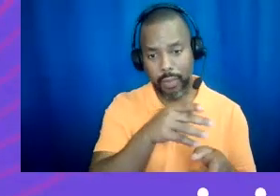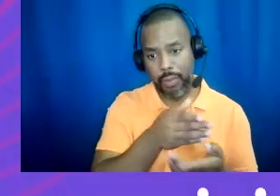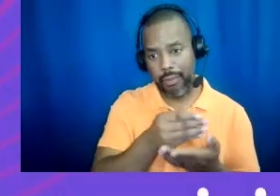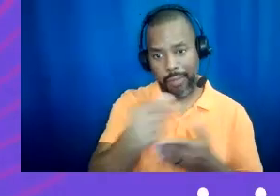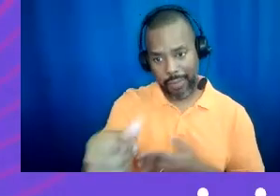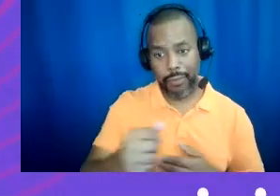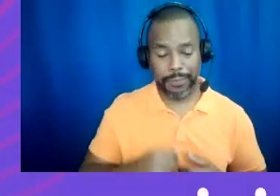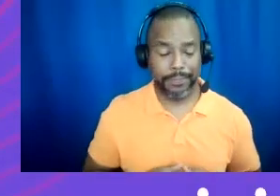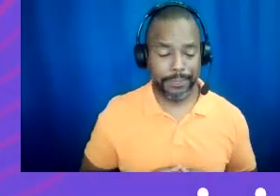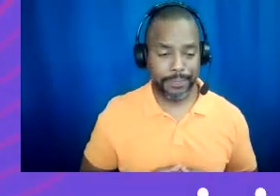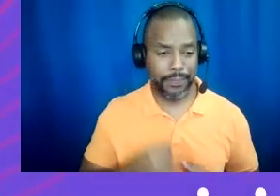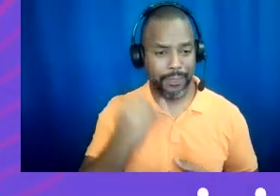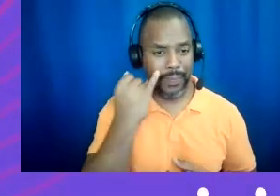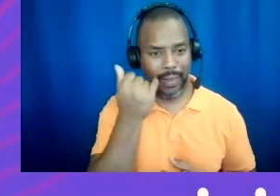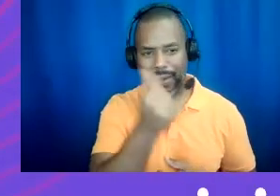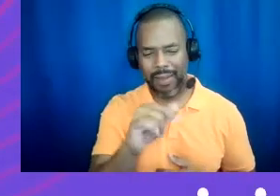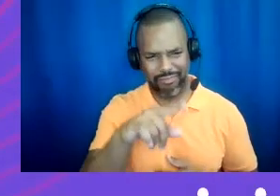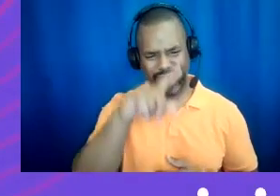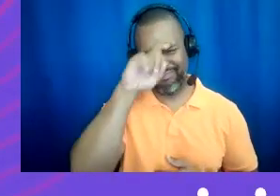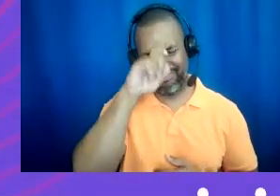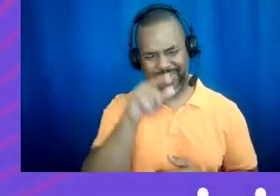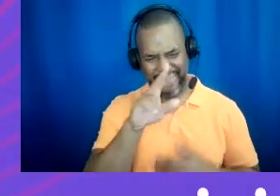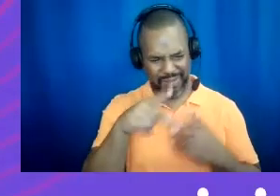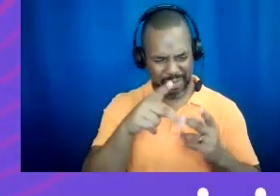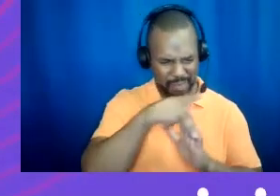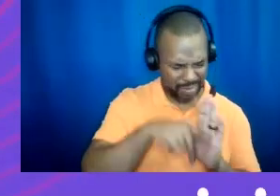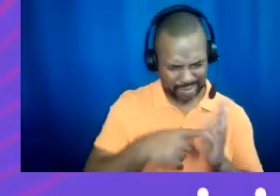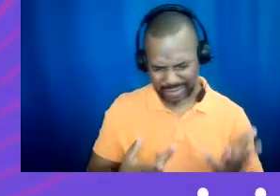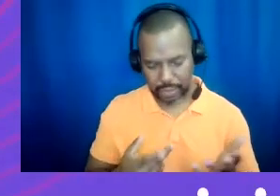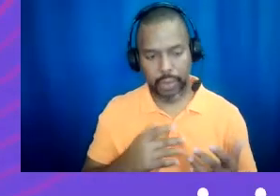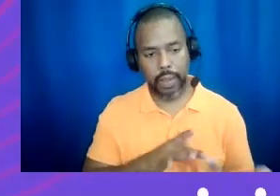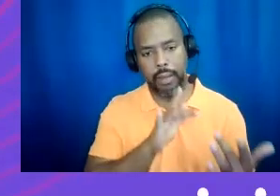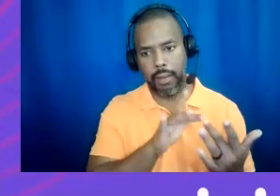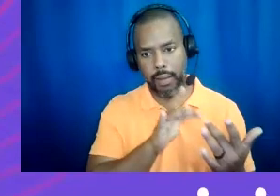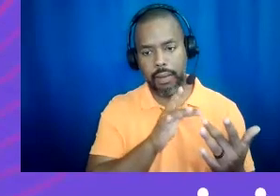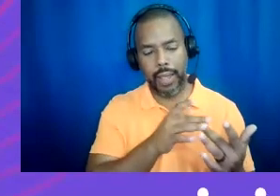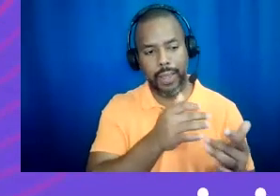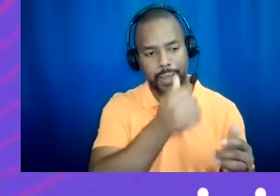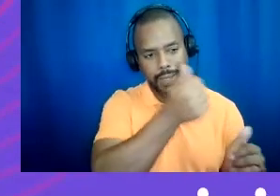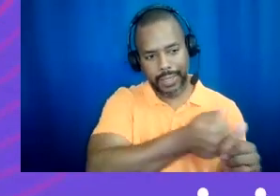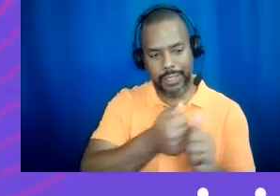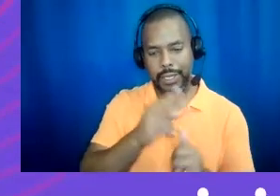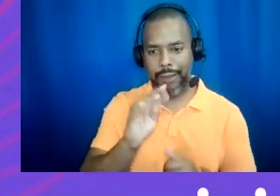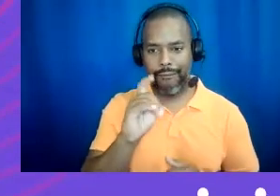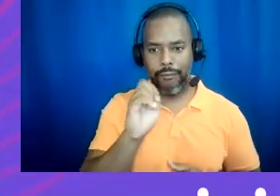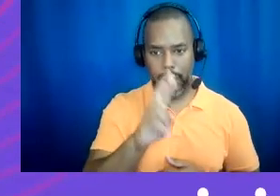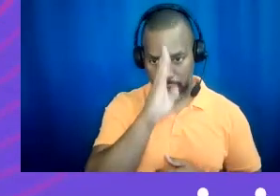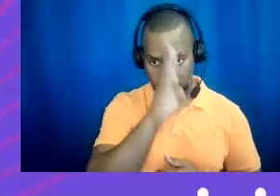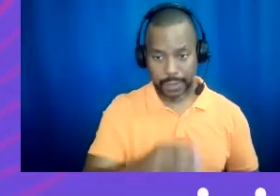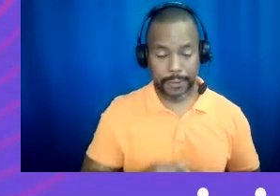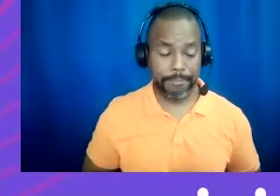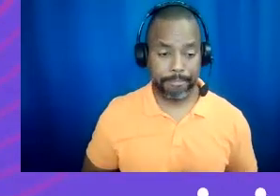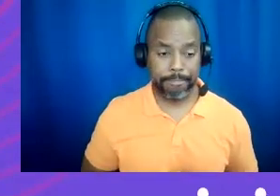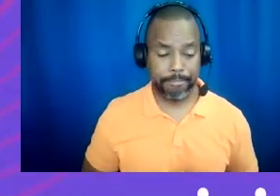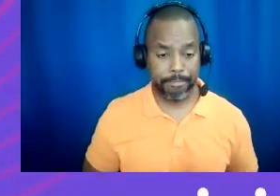else. So, anytime you have questions about these policies, you'll want to reach out to the individual vendors directly. I can tell you that right now